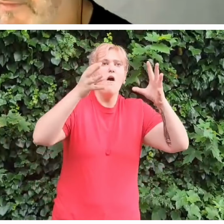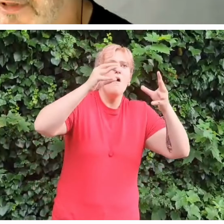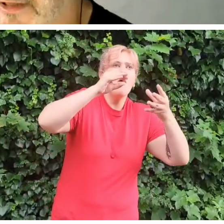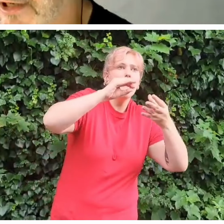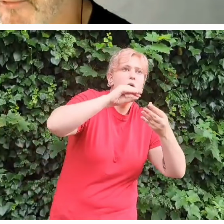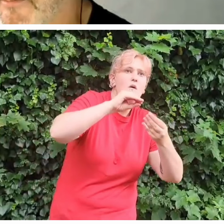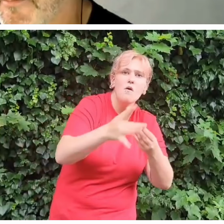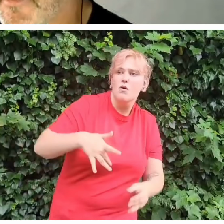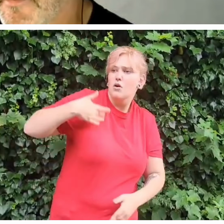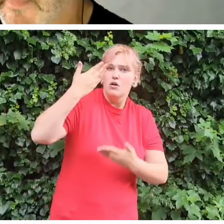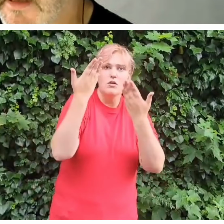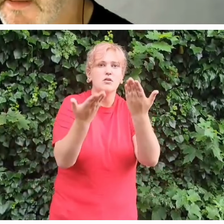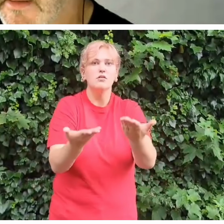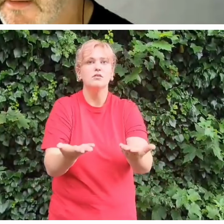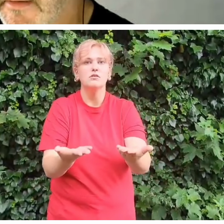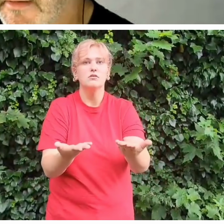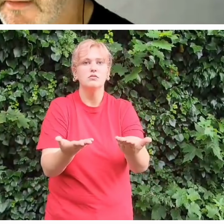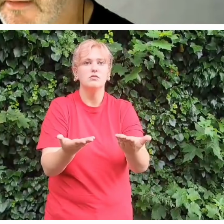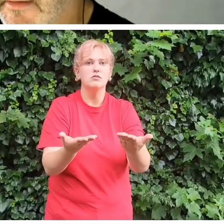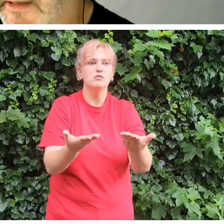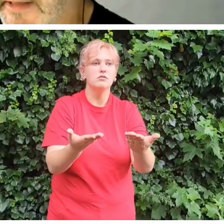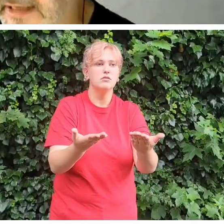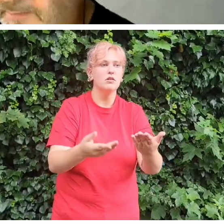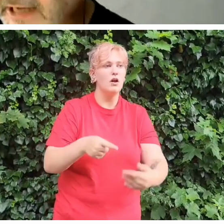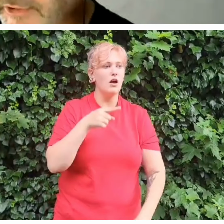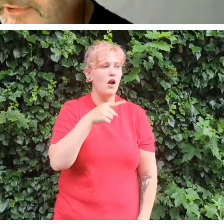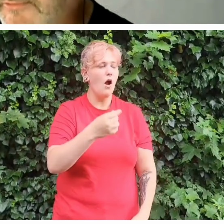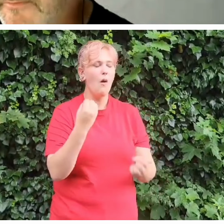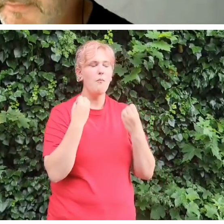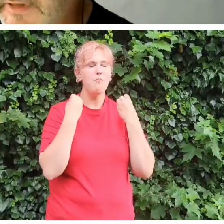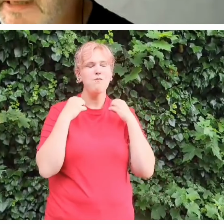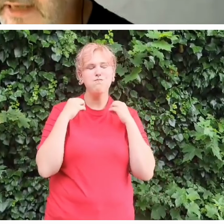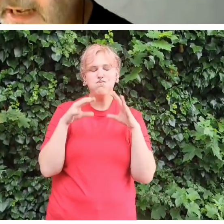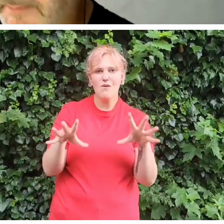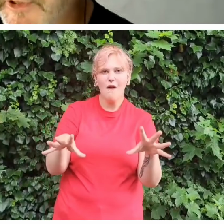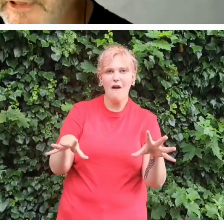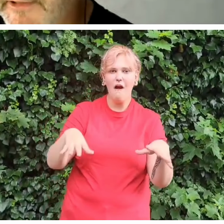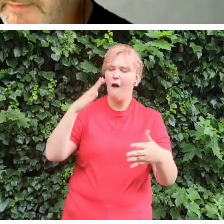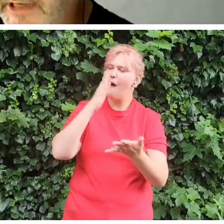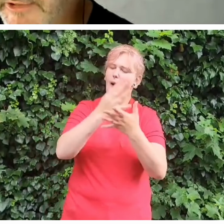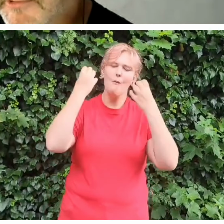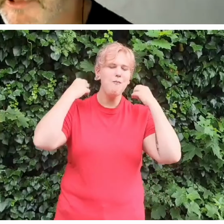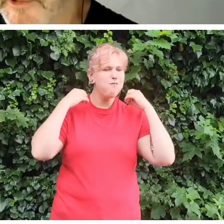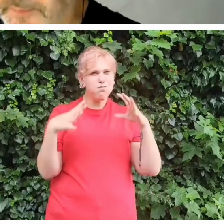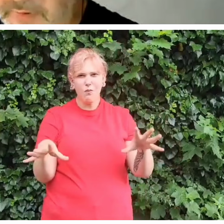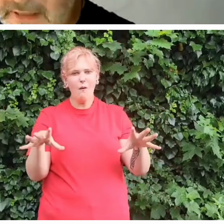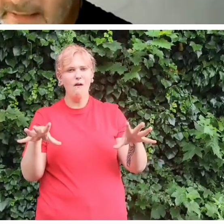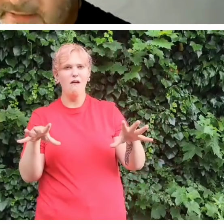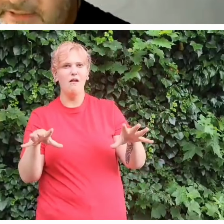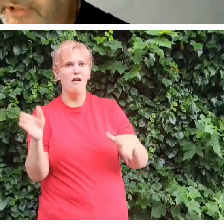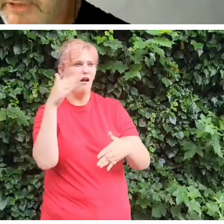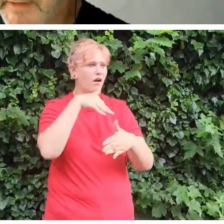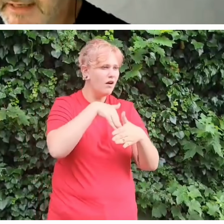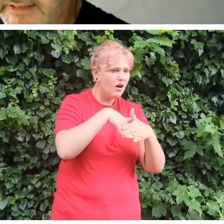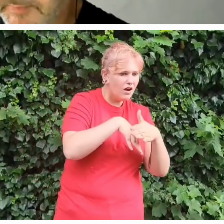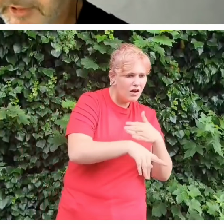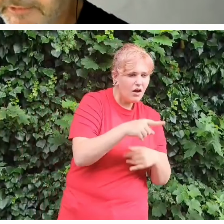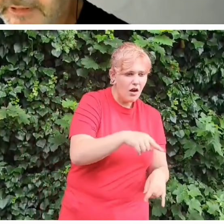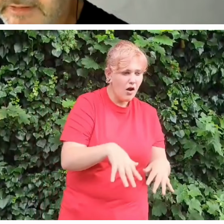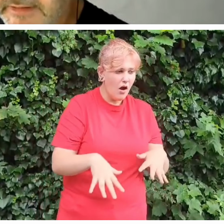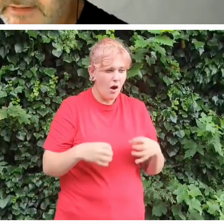a life of its own. And that's magical. That's absolutely magical. So to be inside